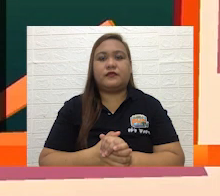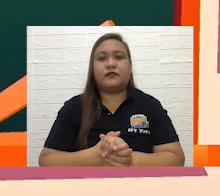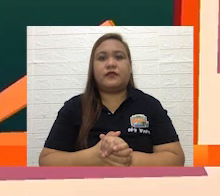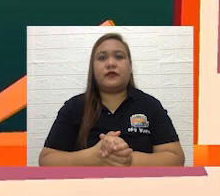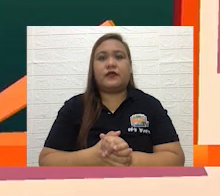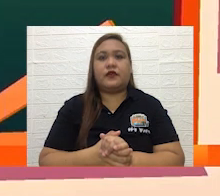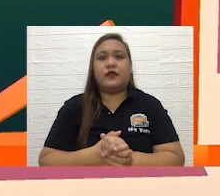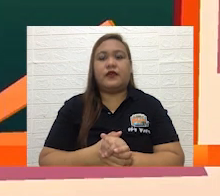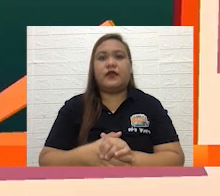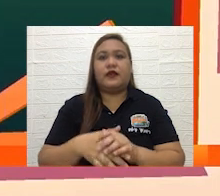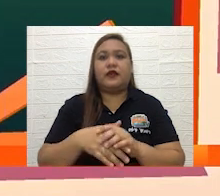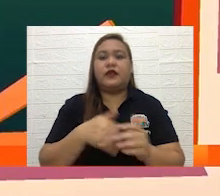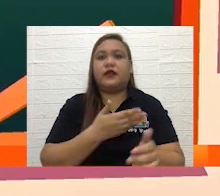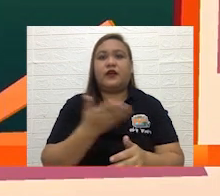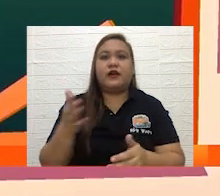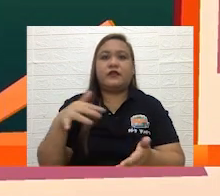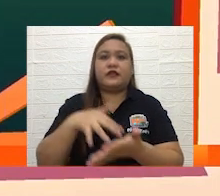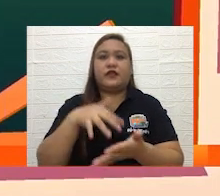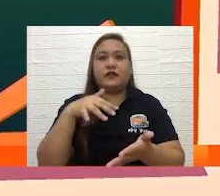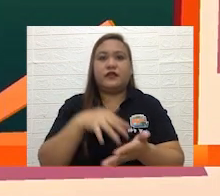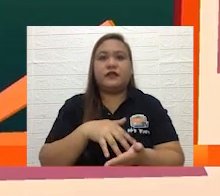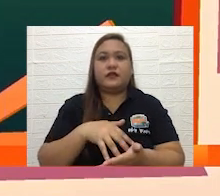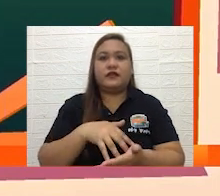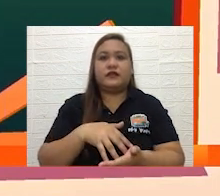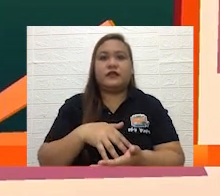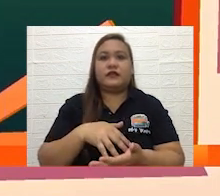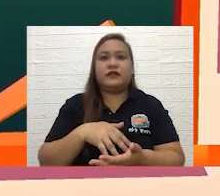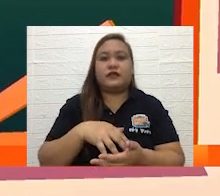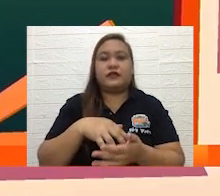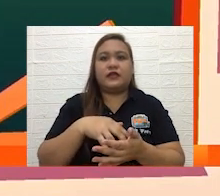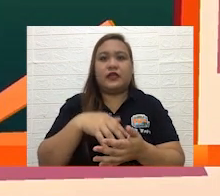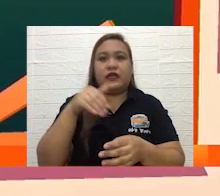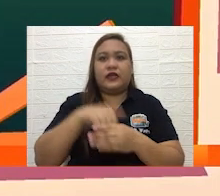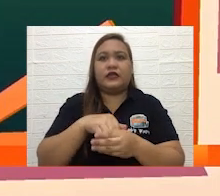You have studied this as well in your mathematics subject.